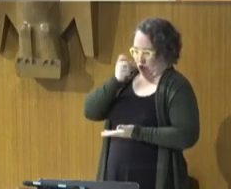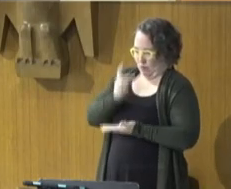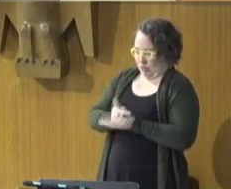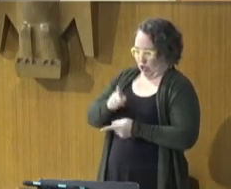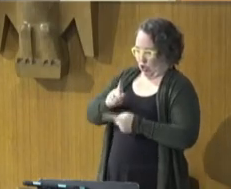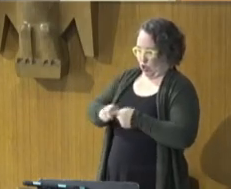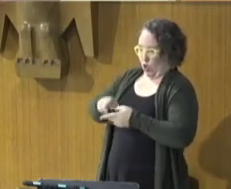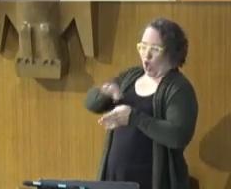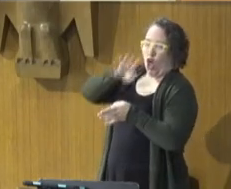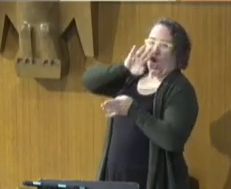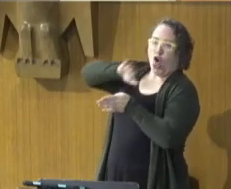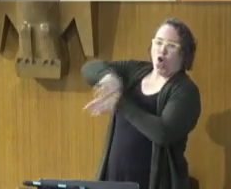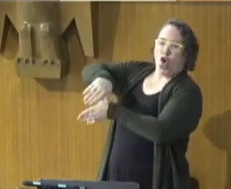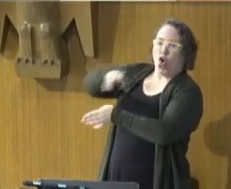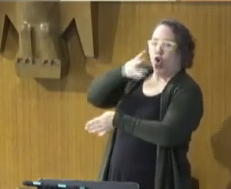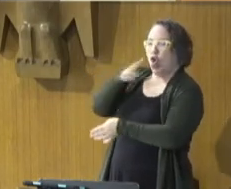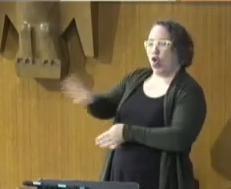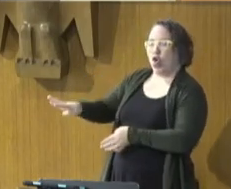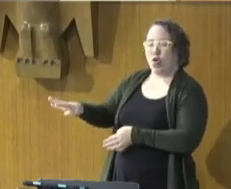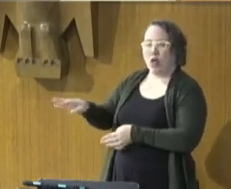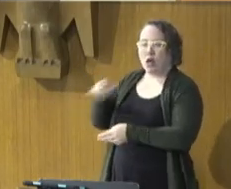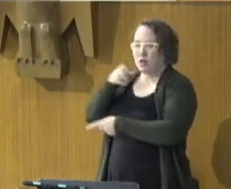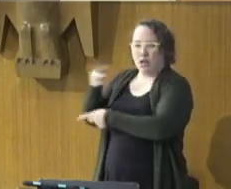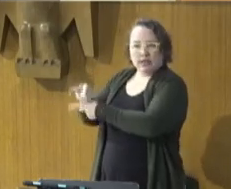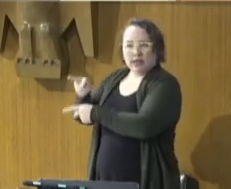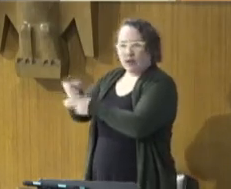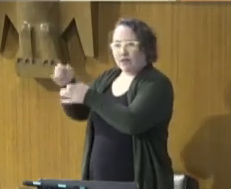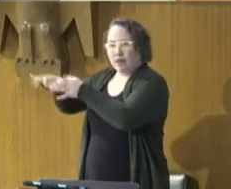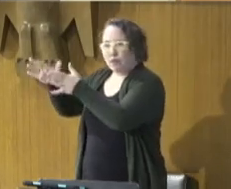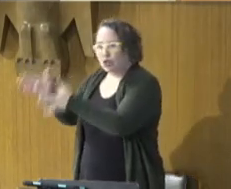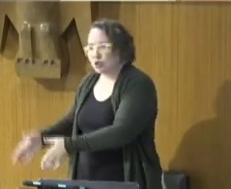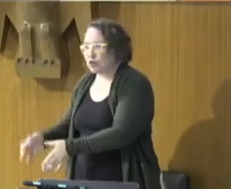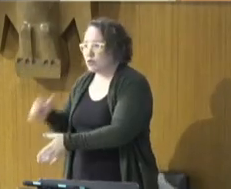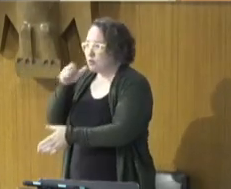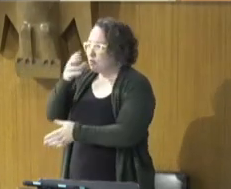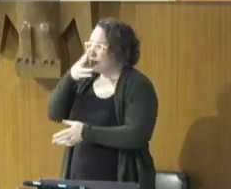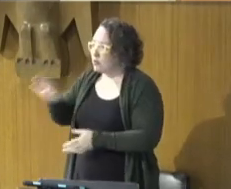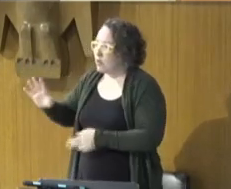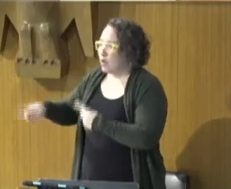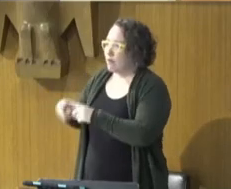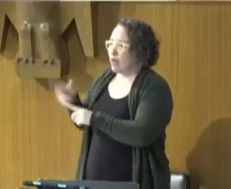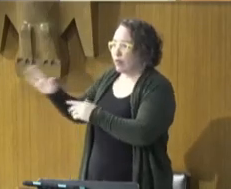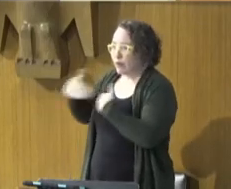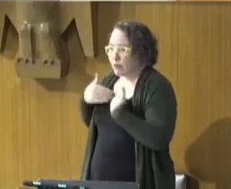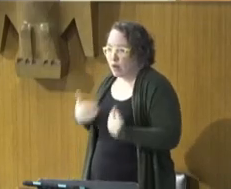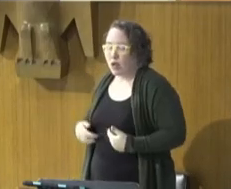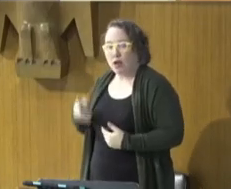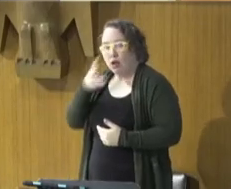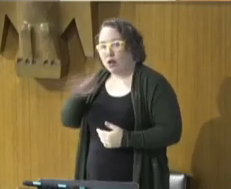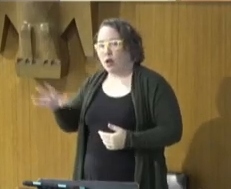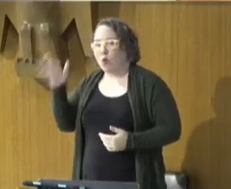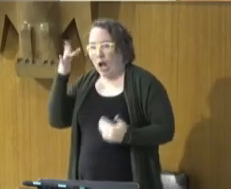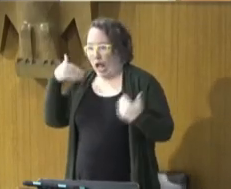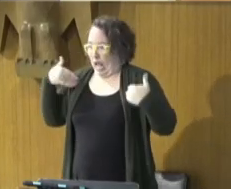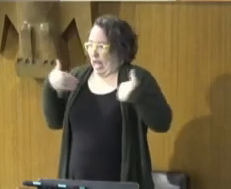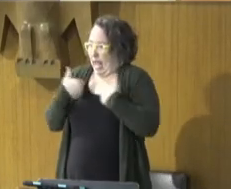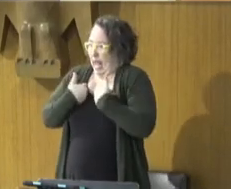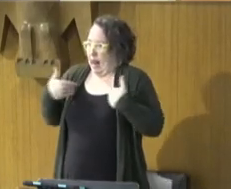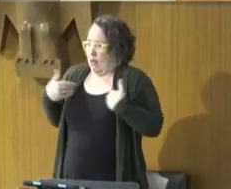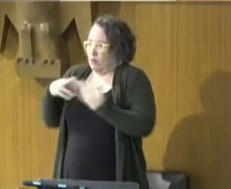person poorly with no regard for their emotions or well-being because they're merely an animal, a dog.